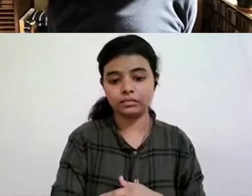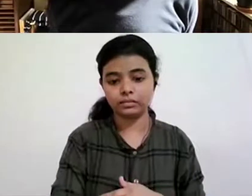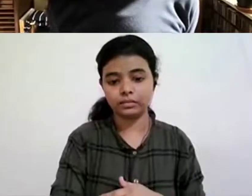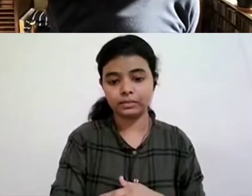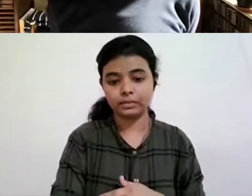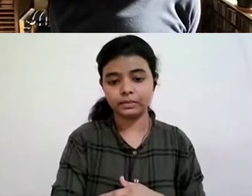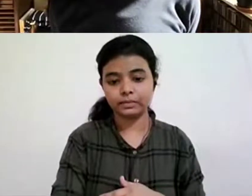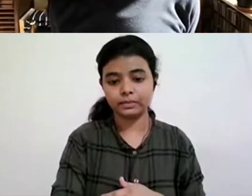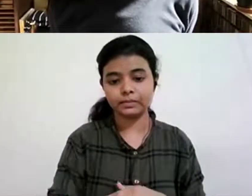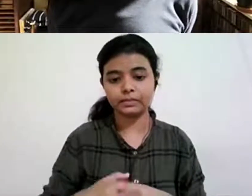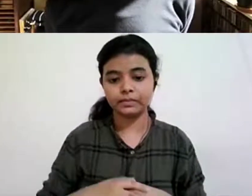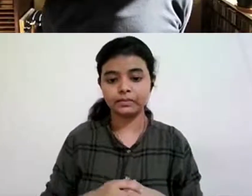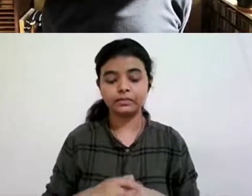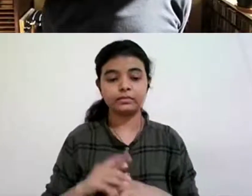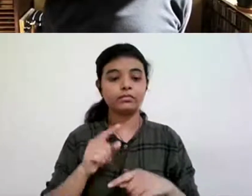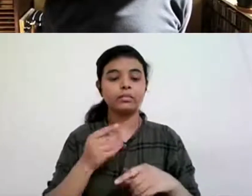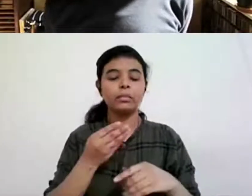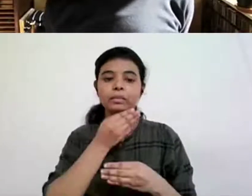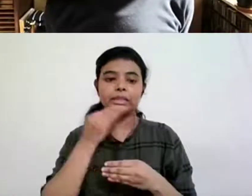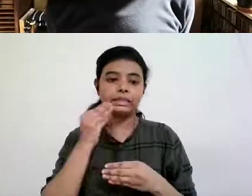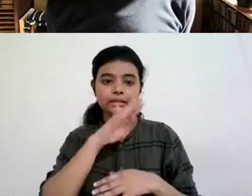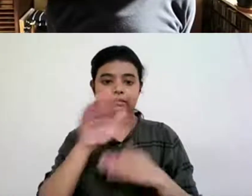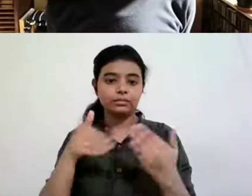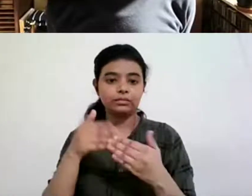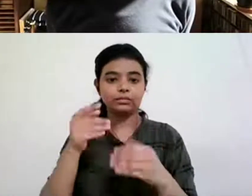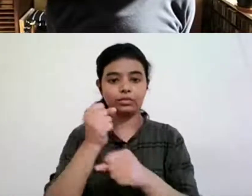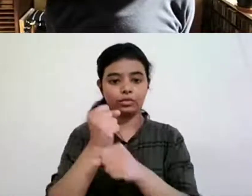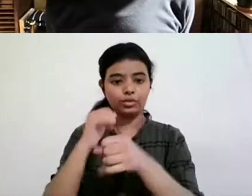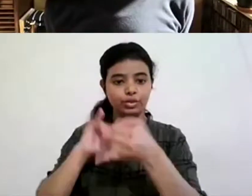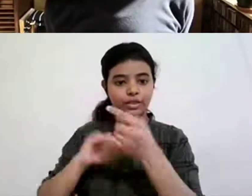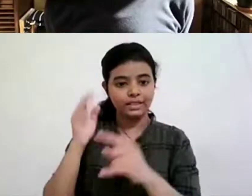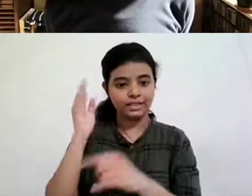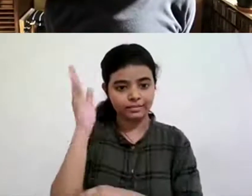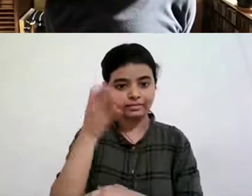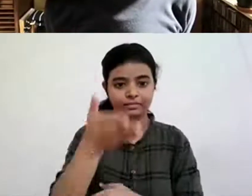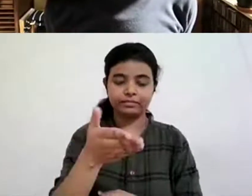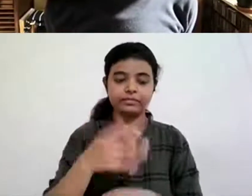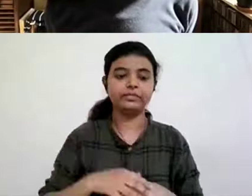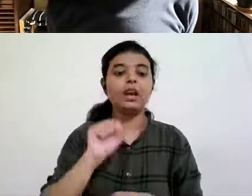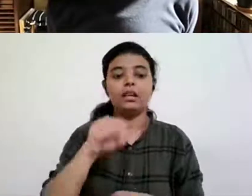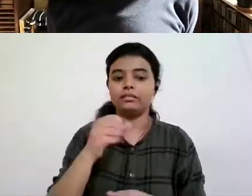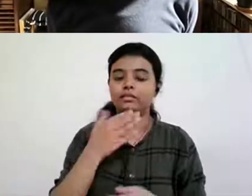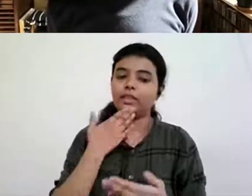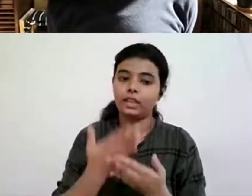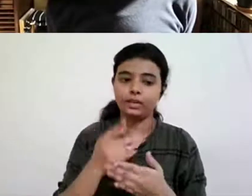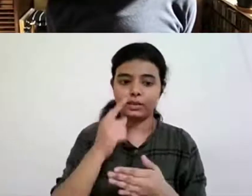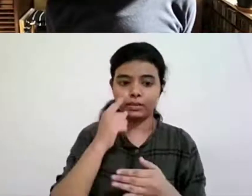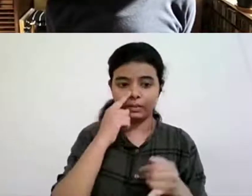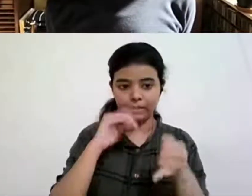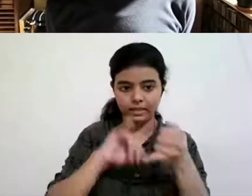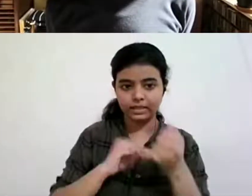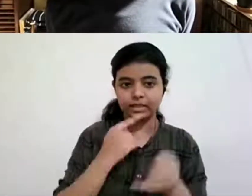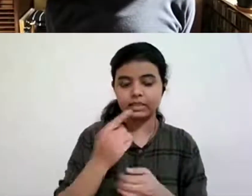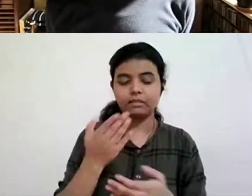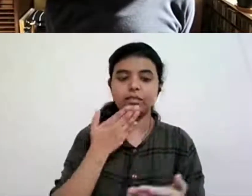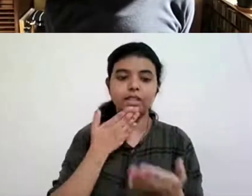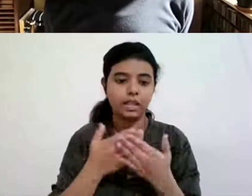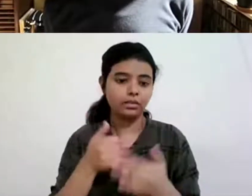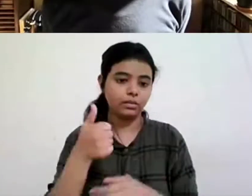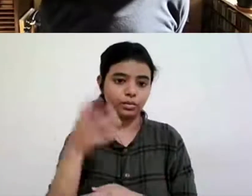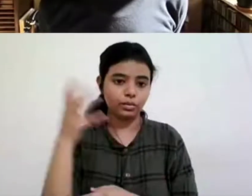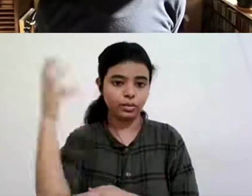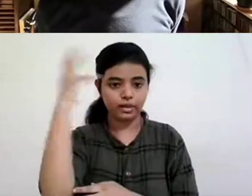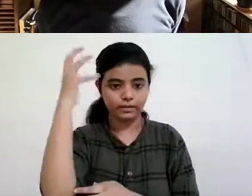Shilpa, the platform is yours. Yeah, thank you, Professor Someshwar, and good